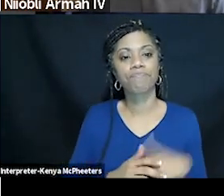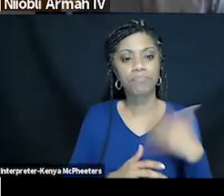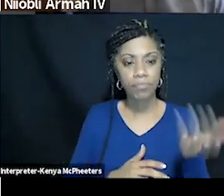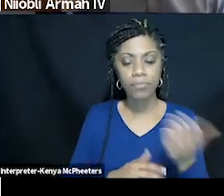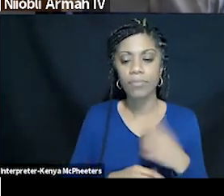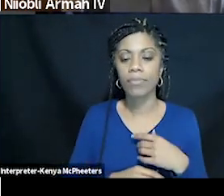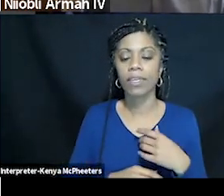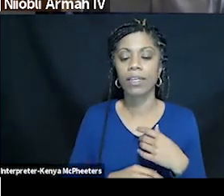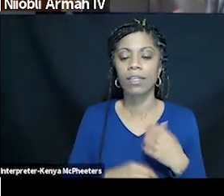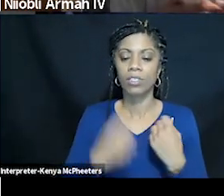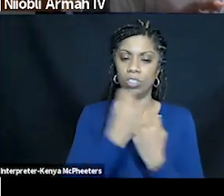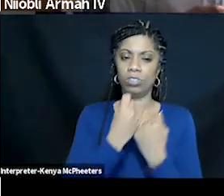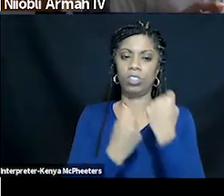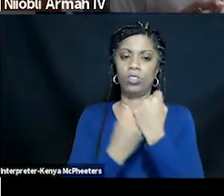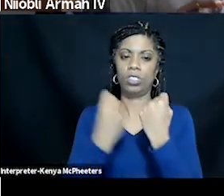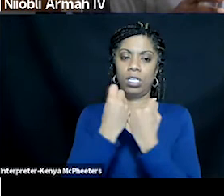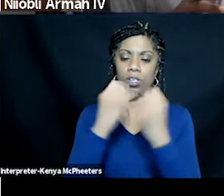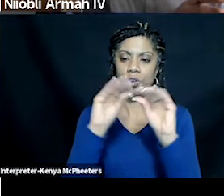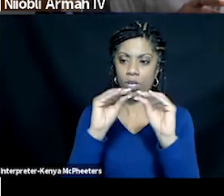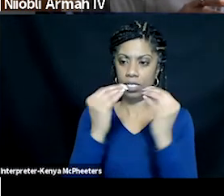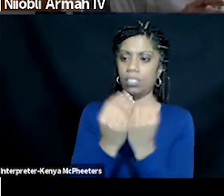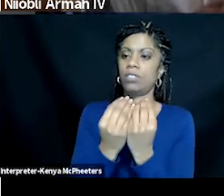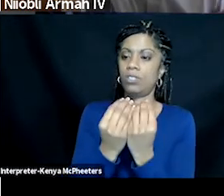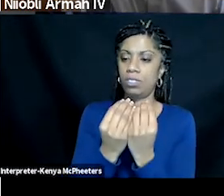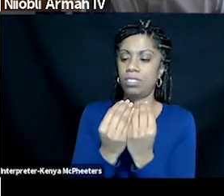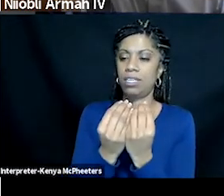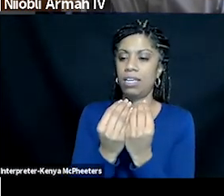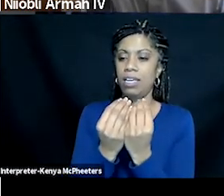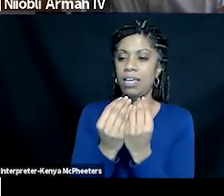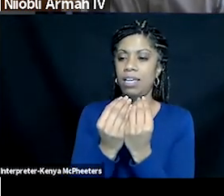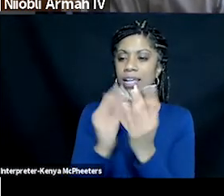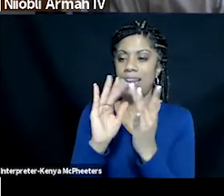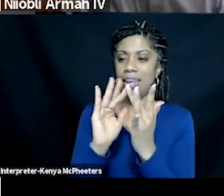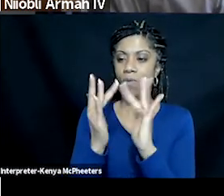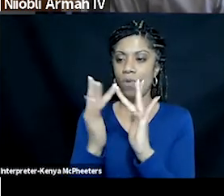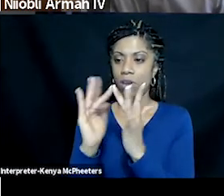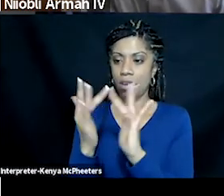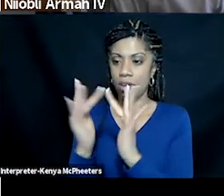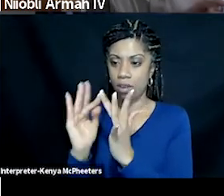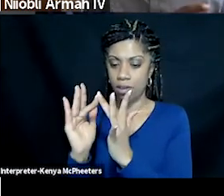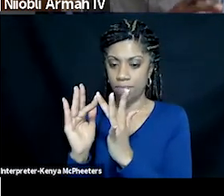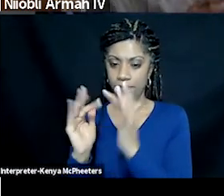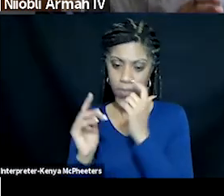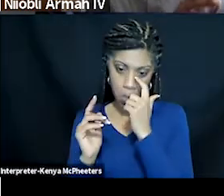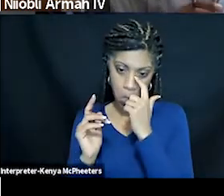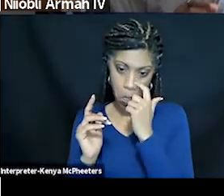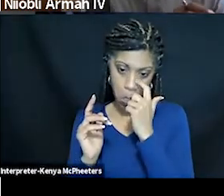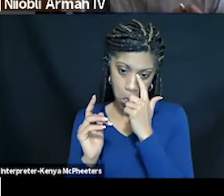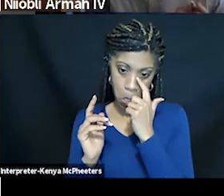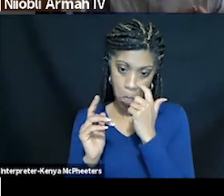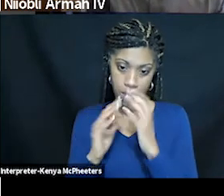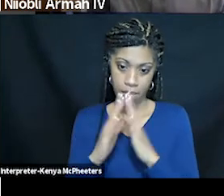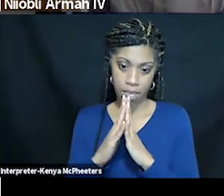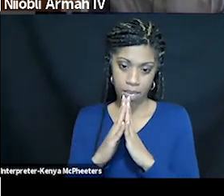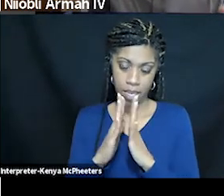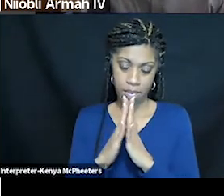network. So we started off by talking about how you use leadership and voice, because of your